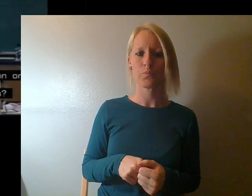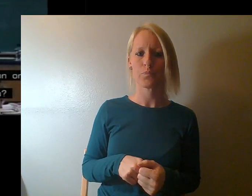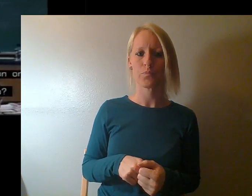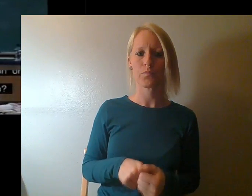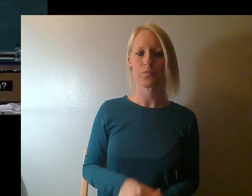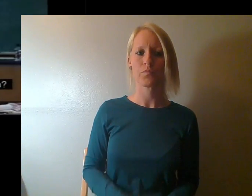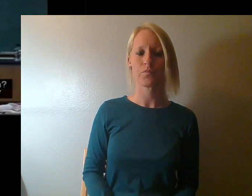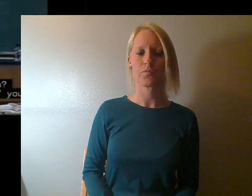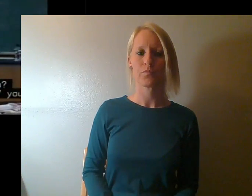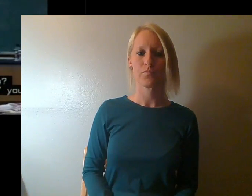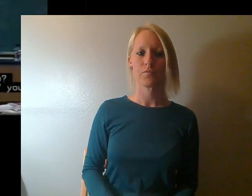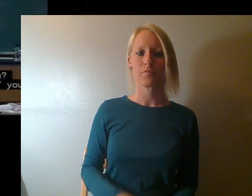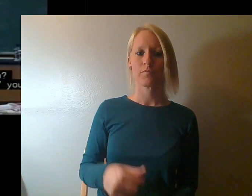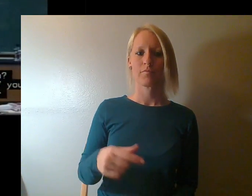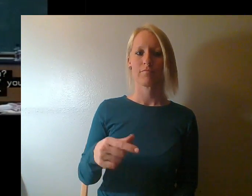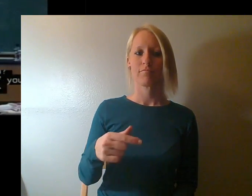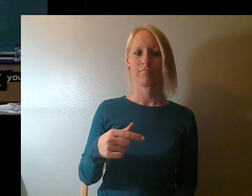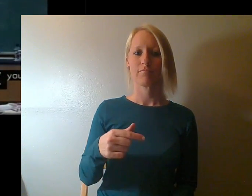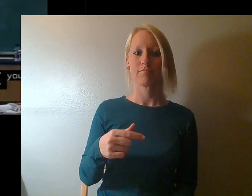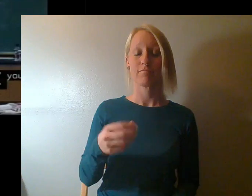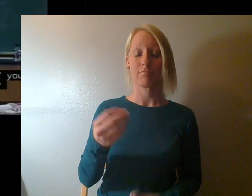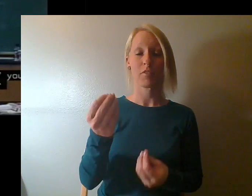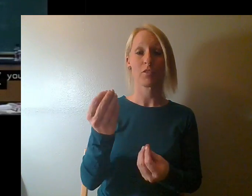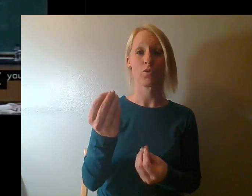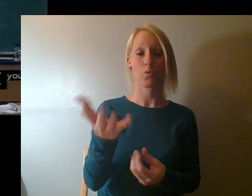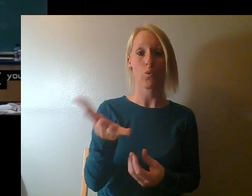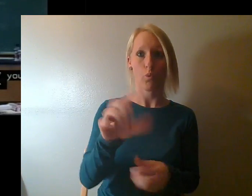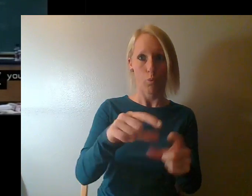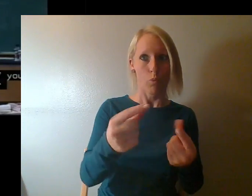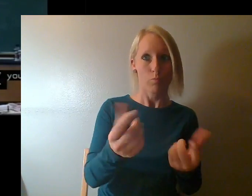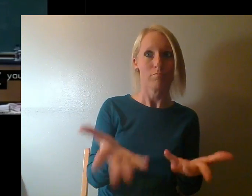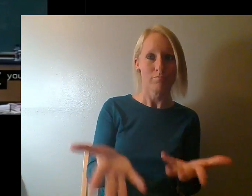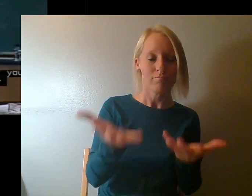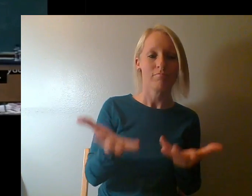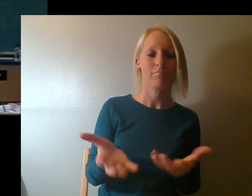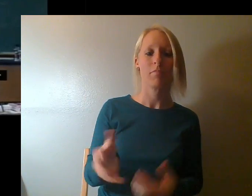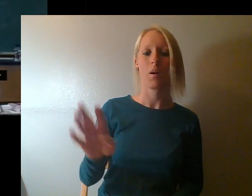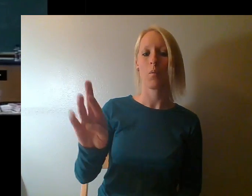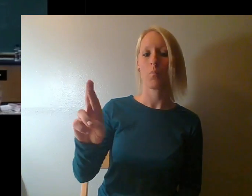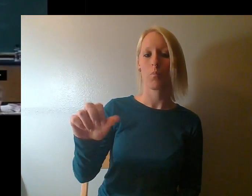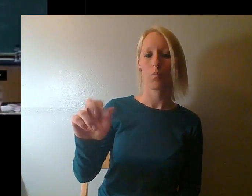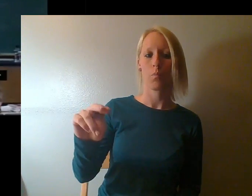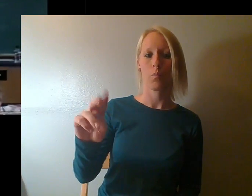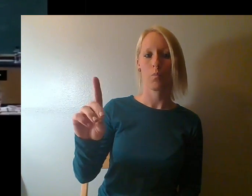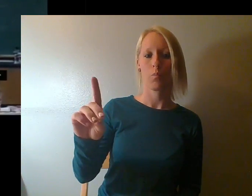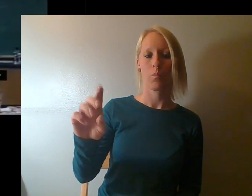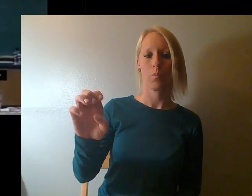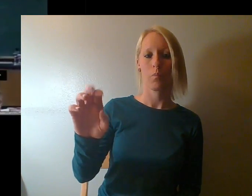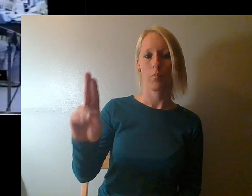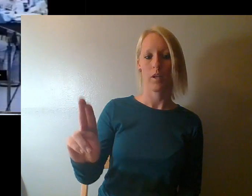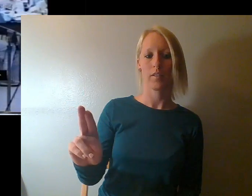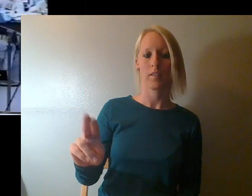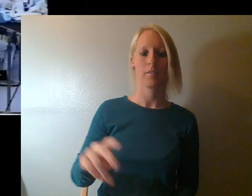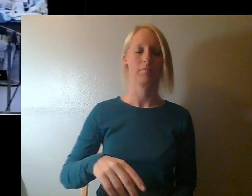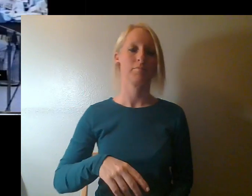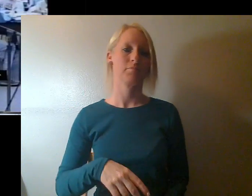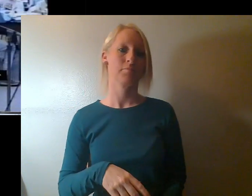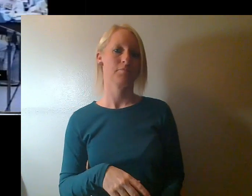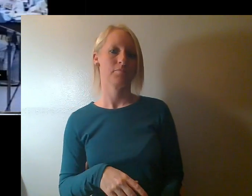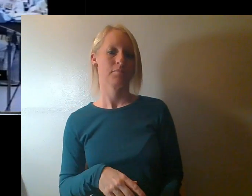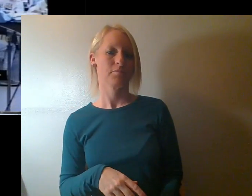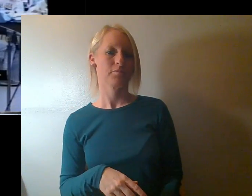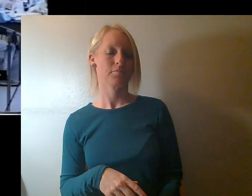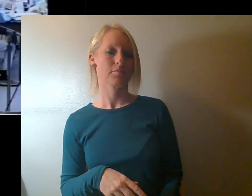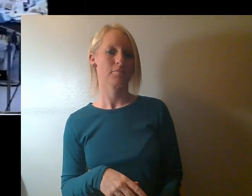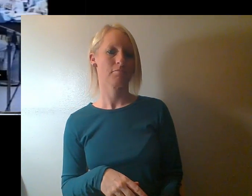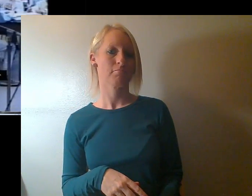I guess I should let one of you guys do something from your group. Brendan. To let the things the cell needs